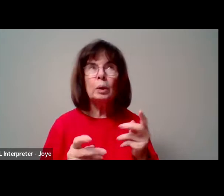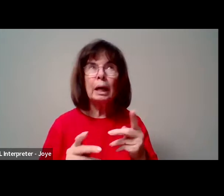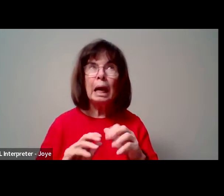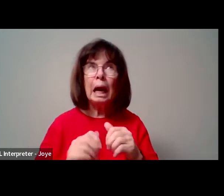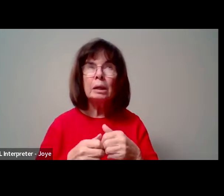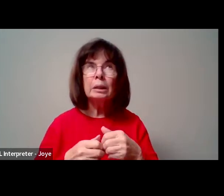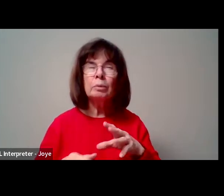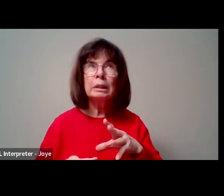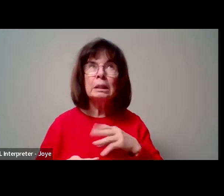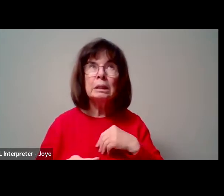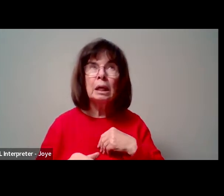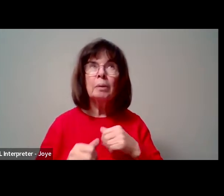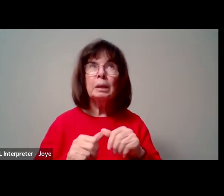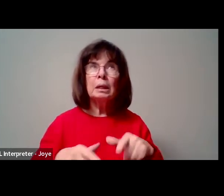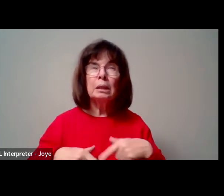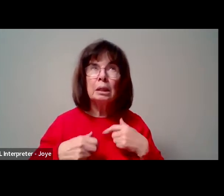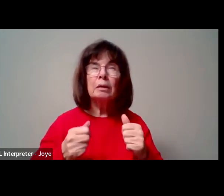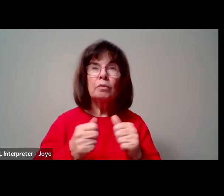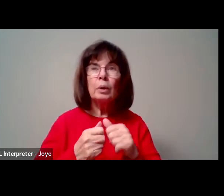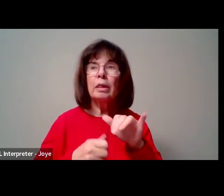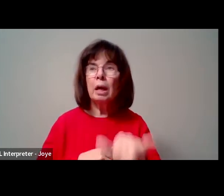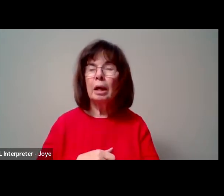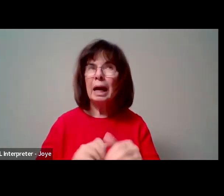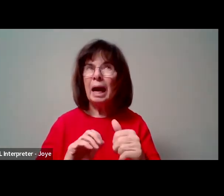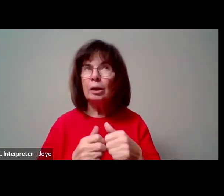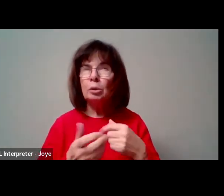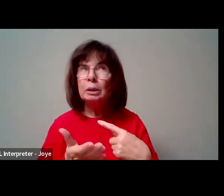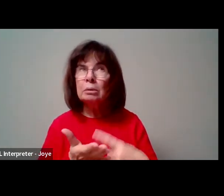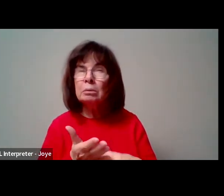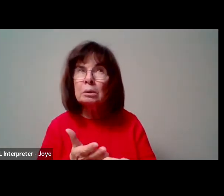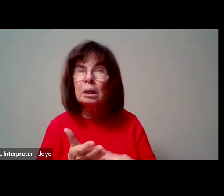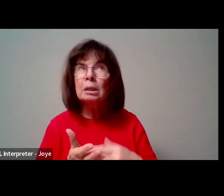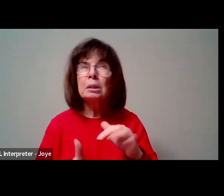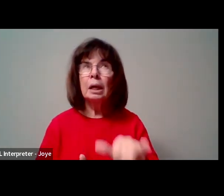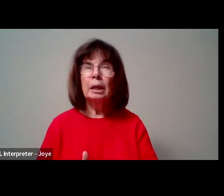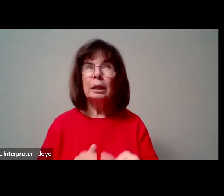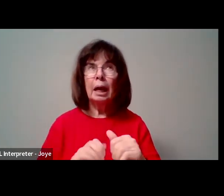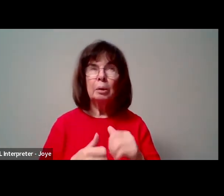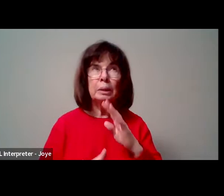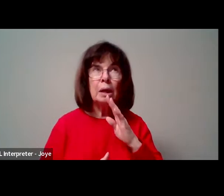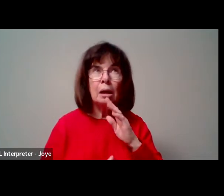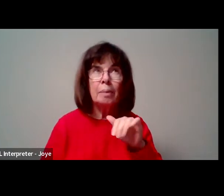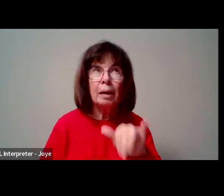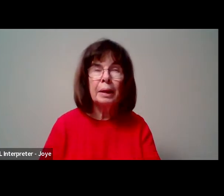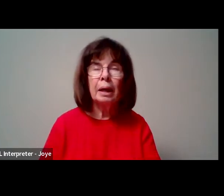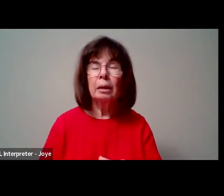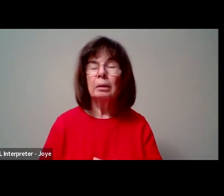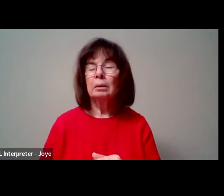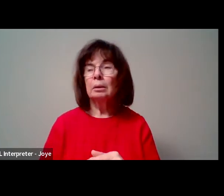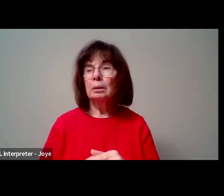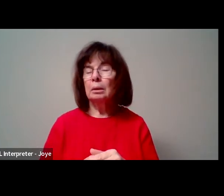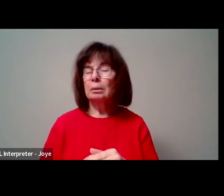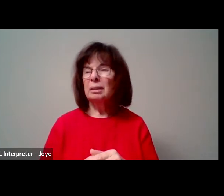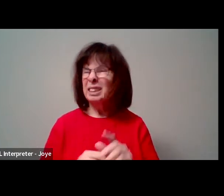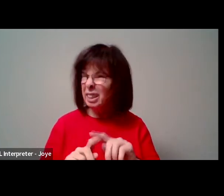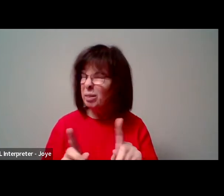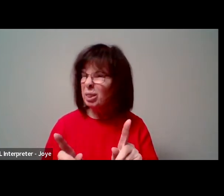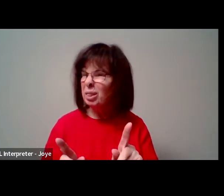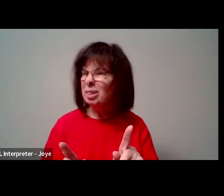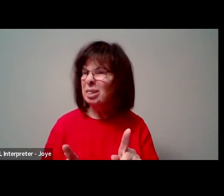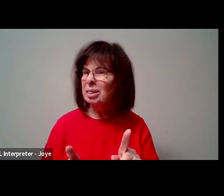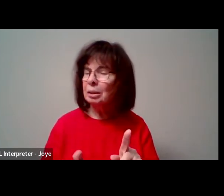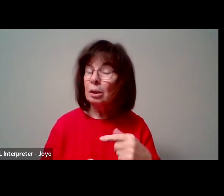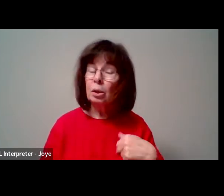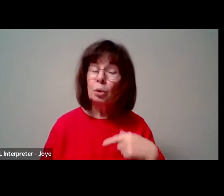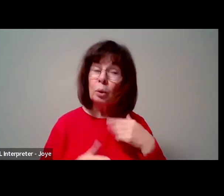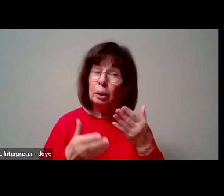with this? And how do we talk about we're living with this? And how do we talk about this differently? So we are proposing